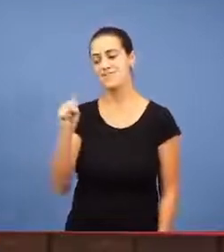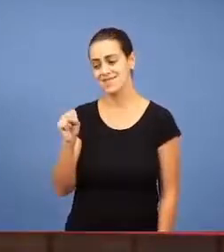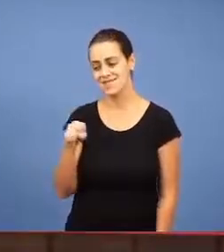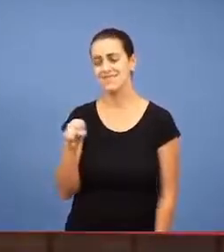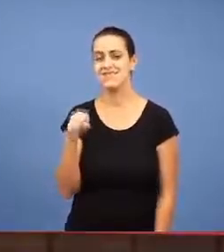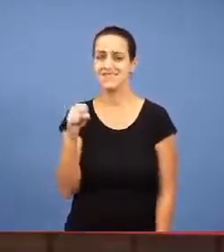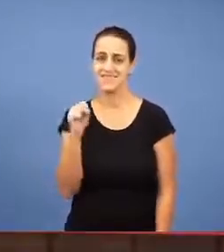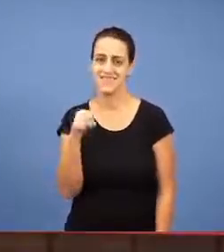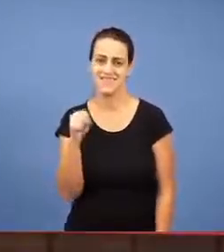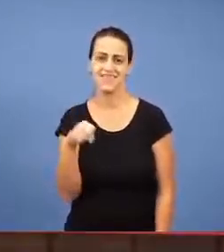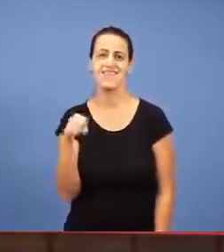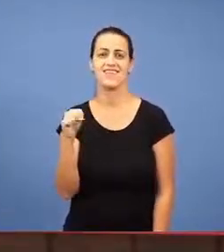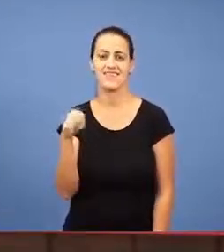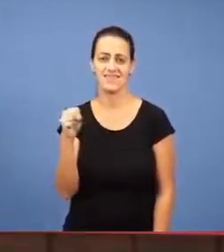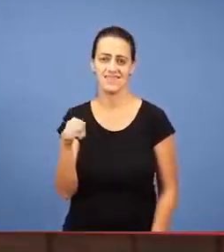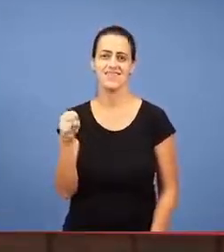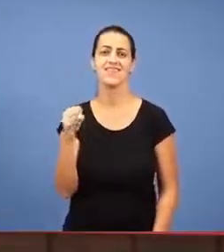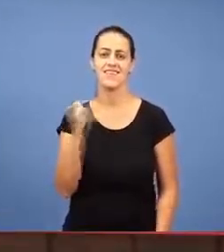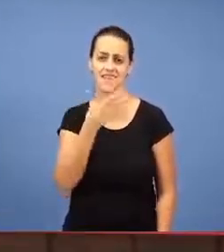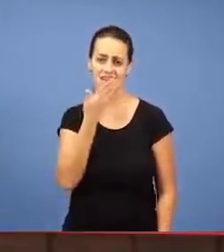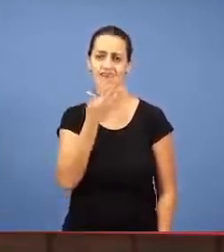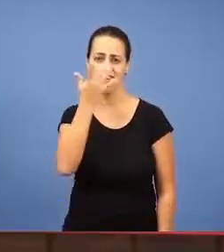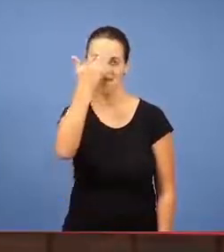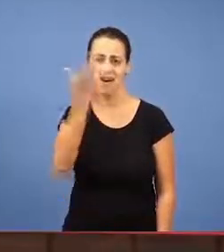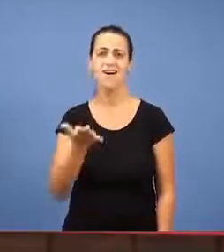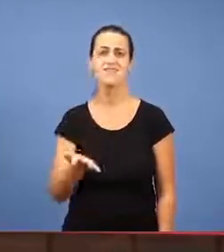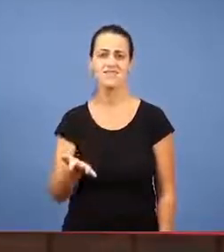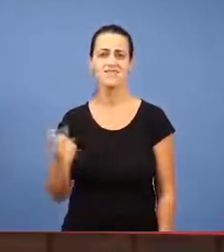yes. Everybody says yes.